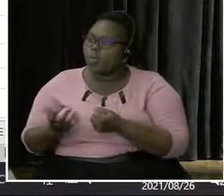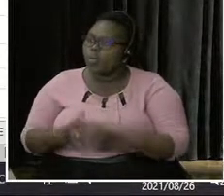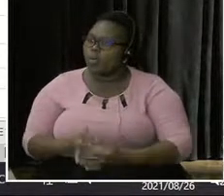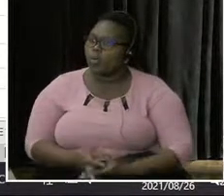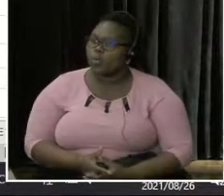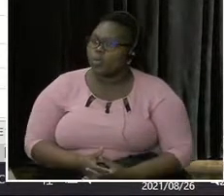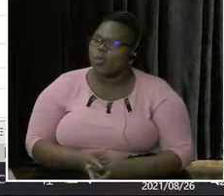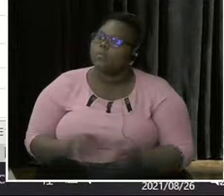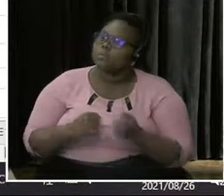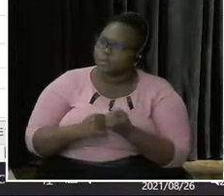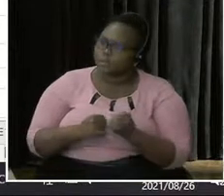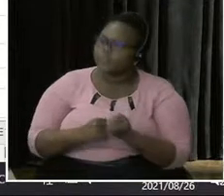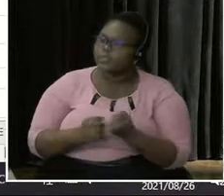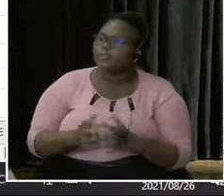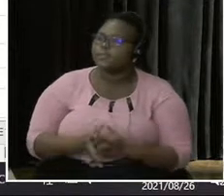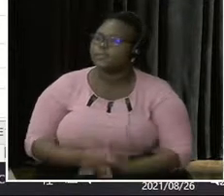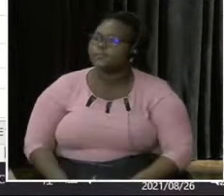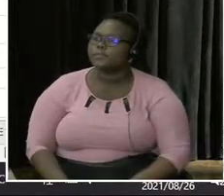Support.